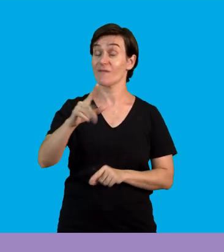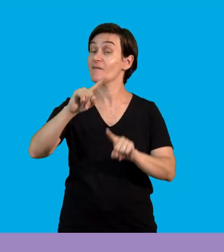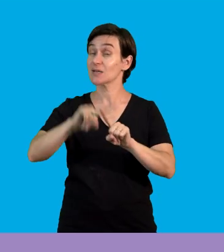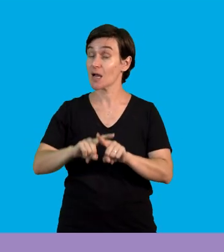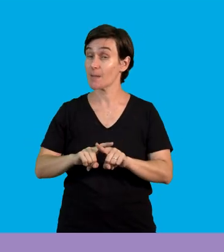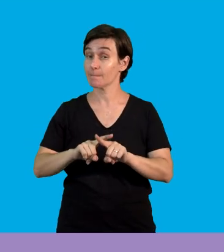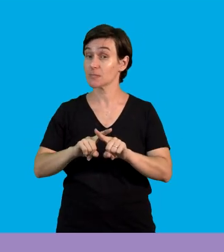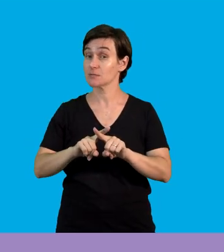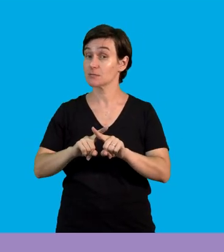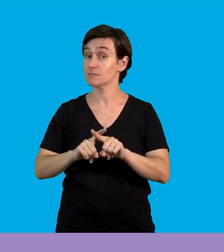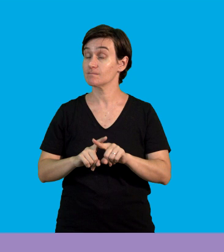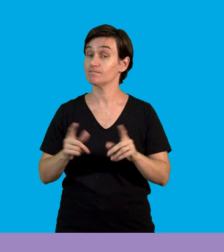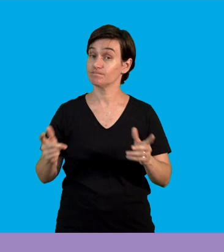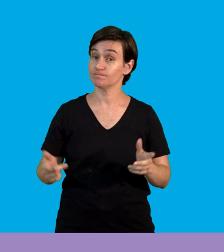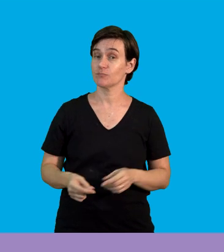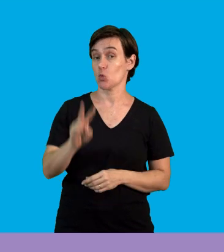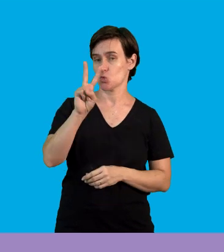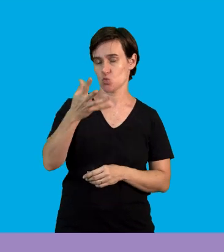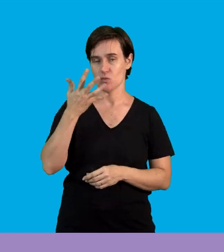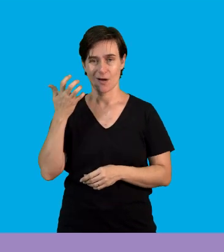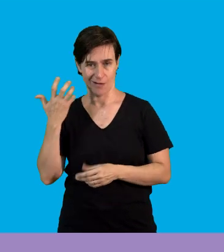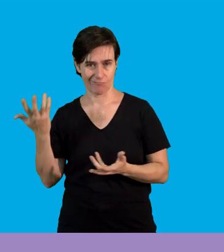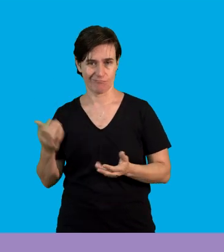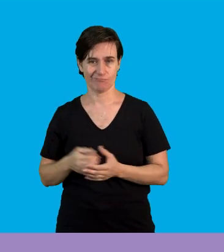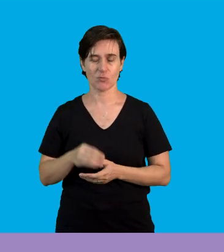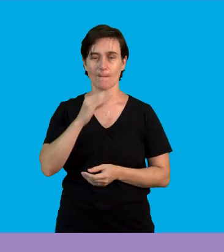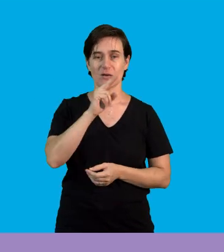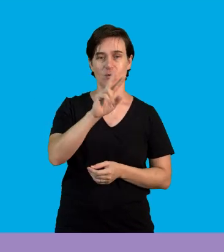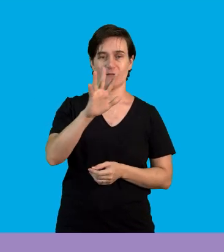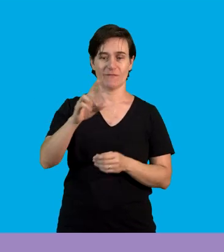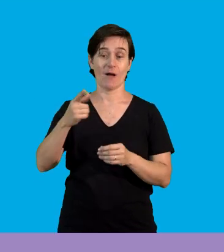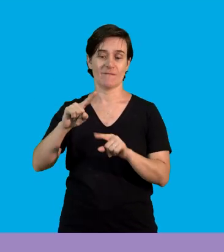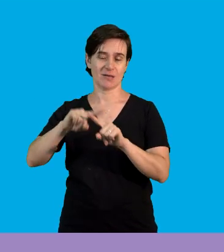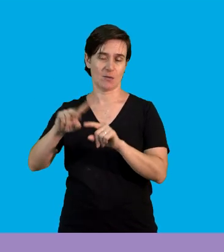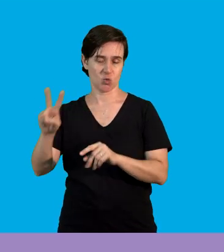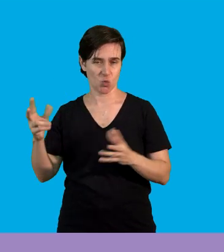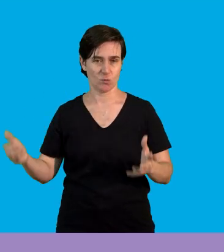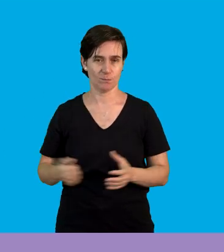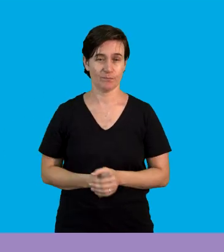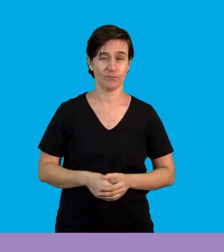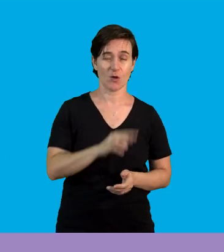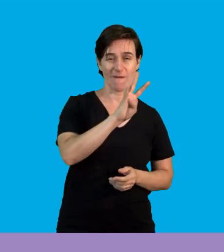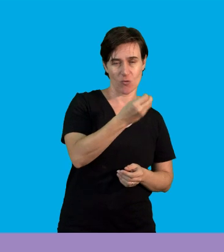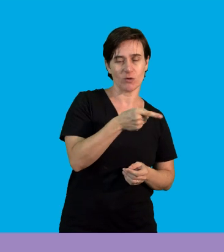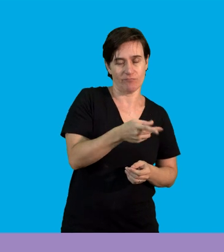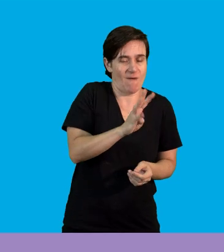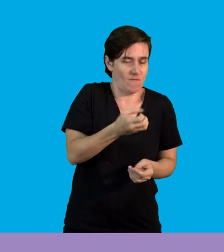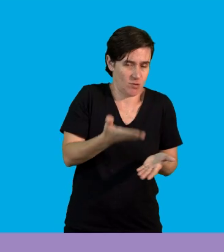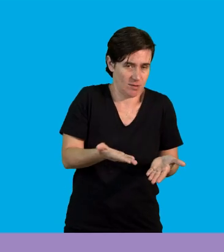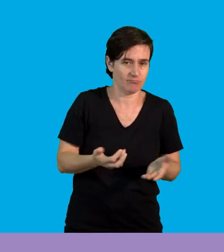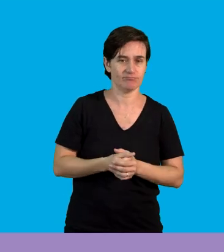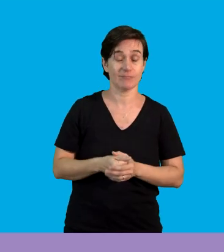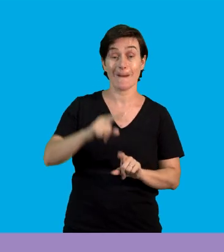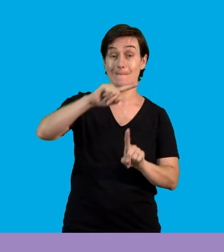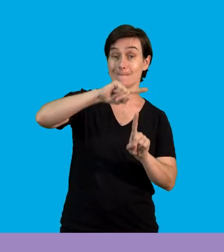plus 25 multiplied by 2, which is 2 cats. So 40 multiplied by 1